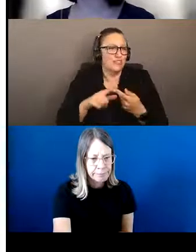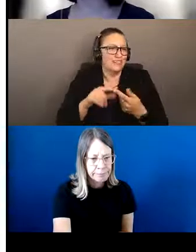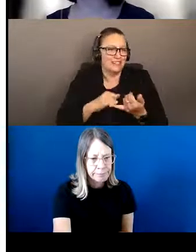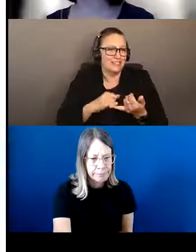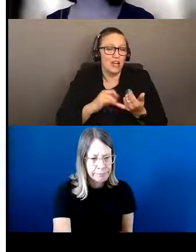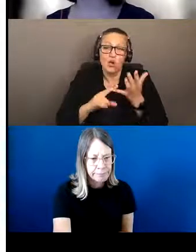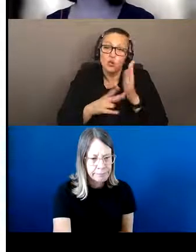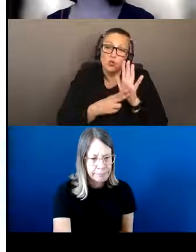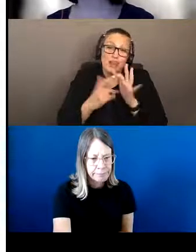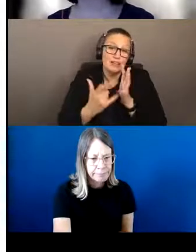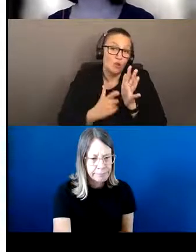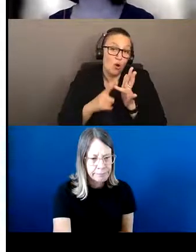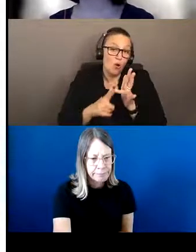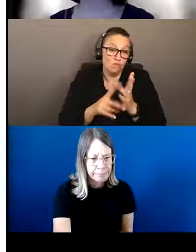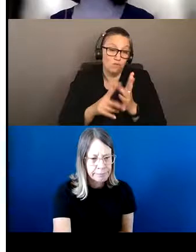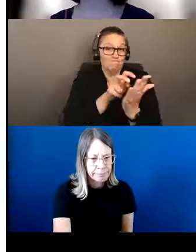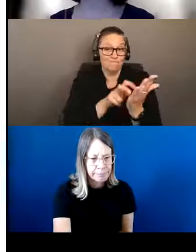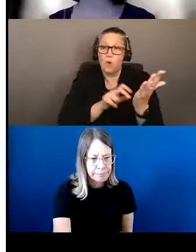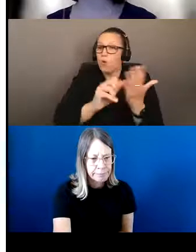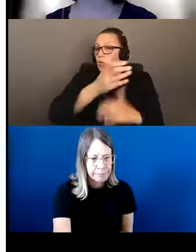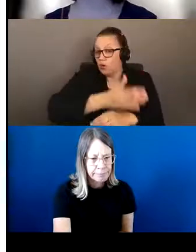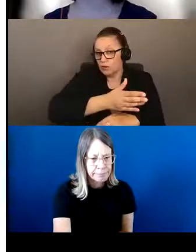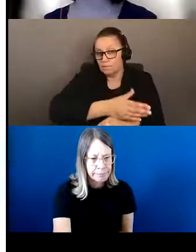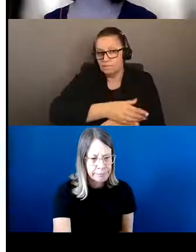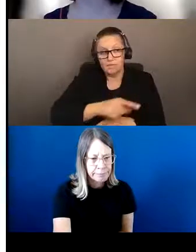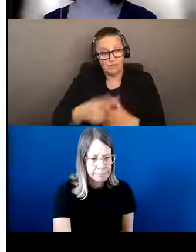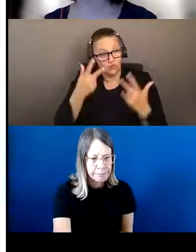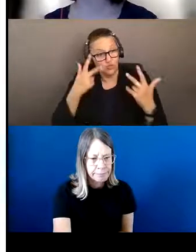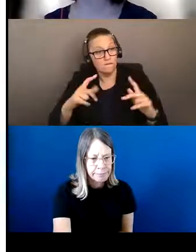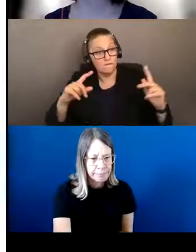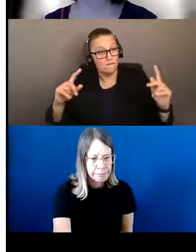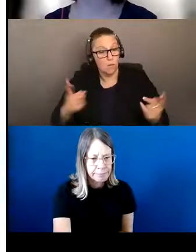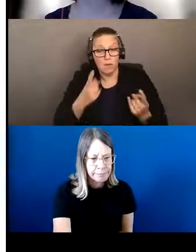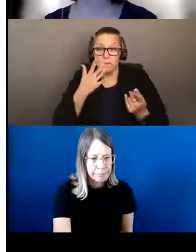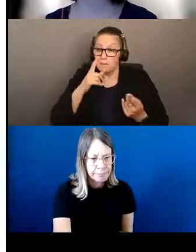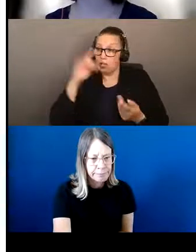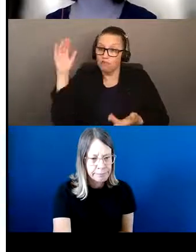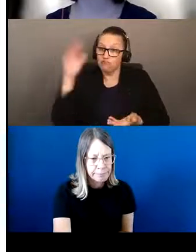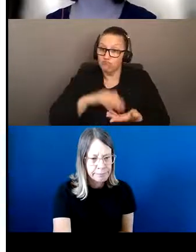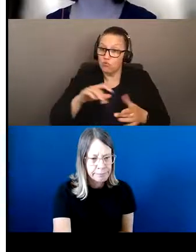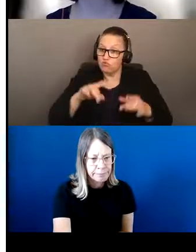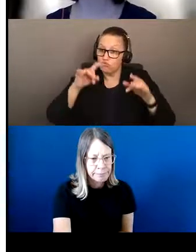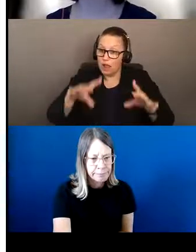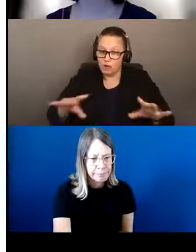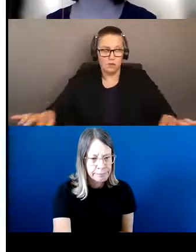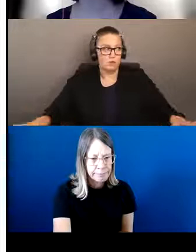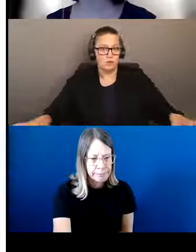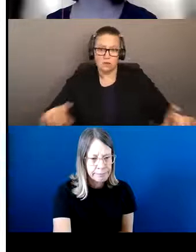These interviews and photographs detailed the participants' first impressions of Australia and the process of finding a place in their new